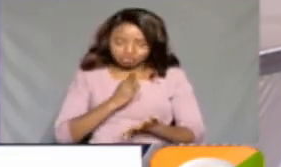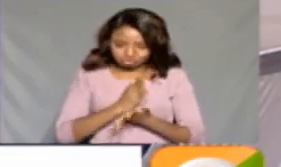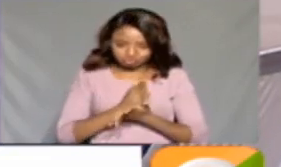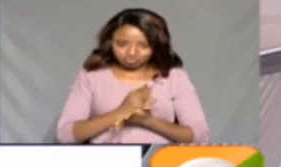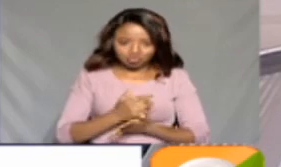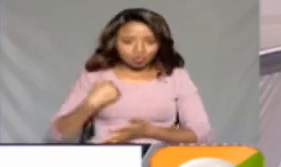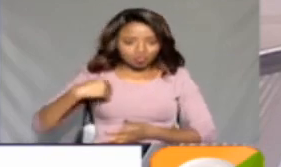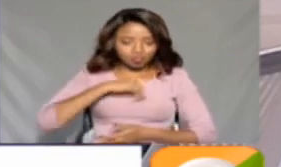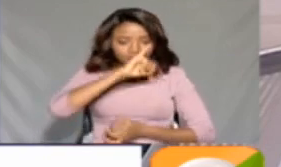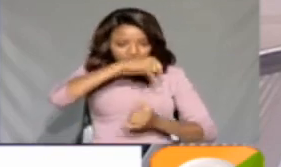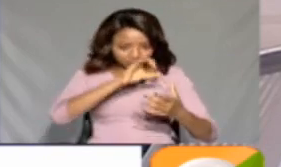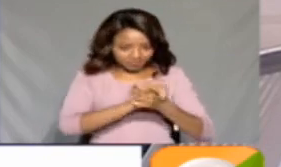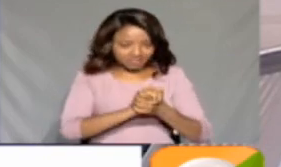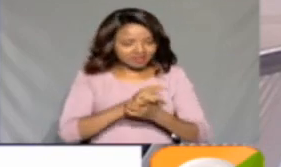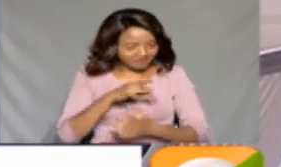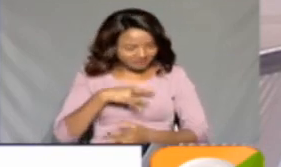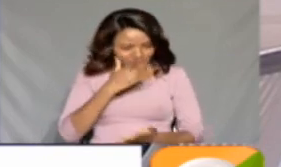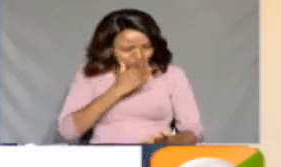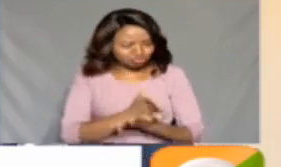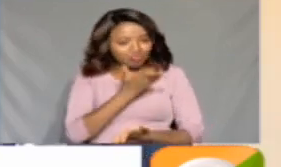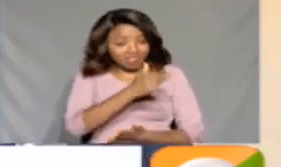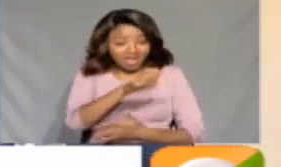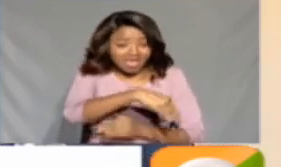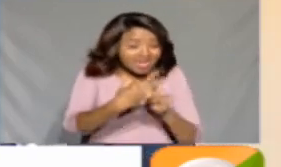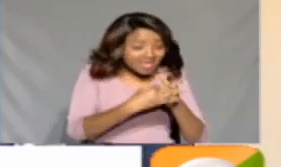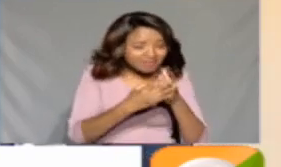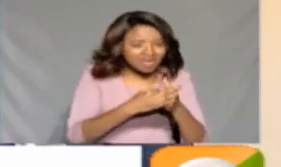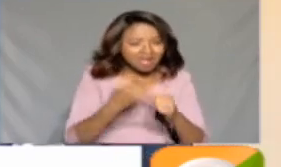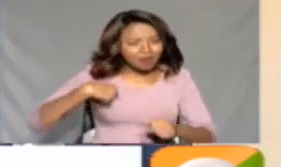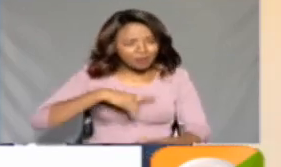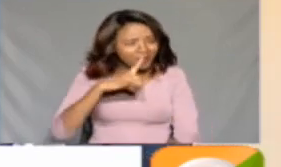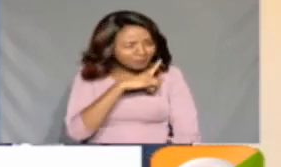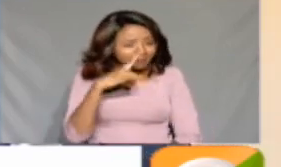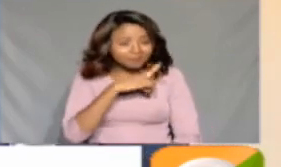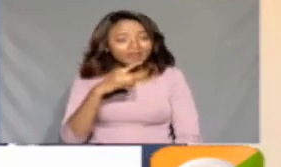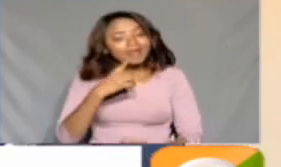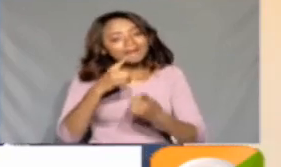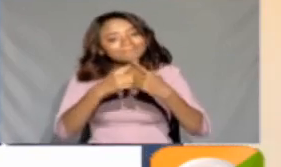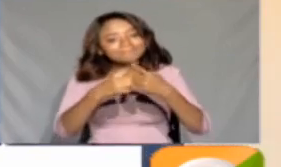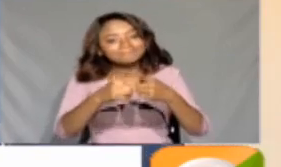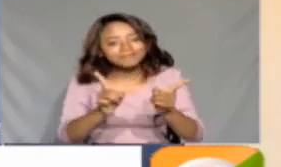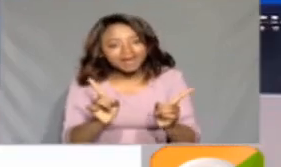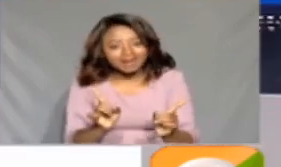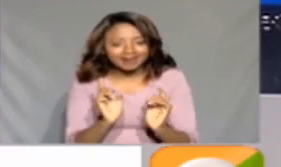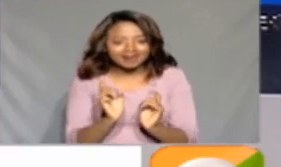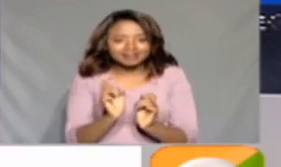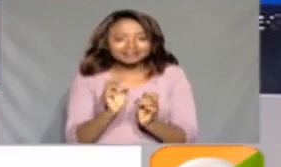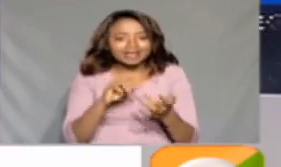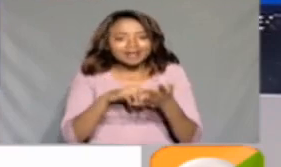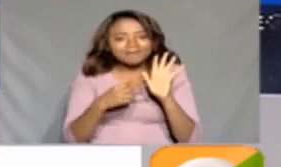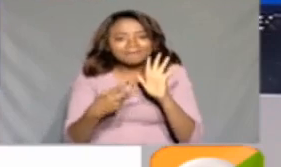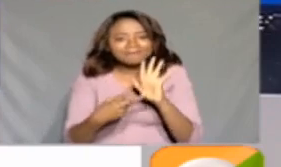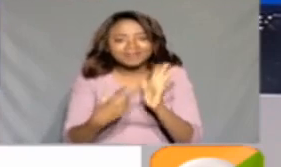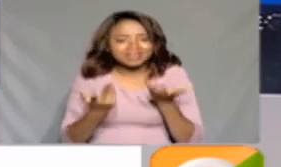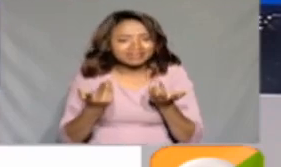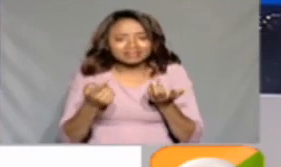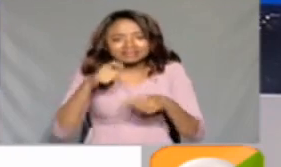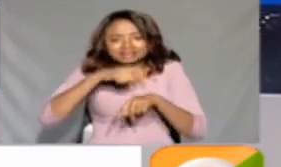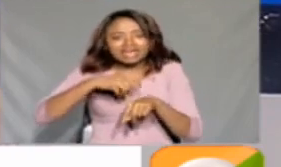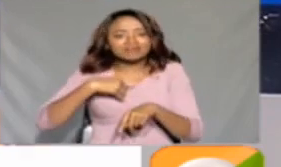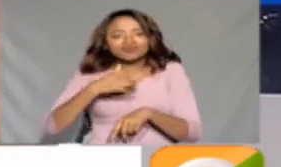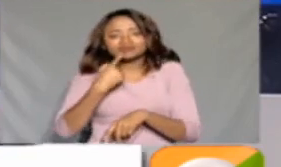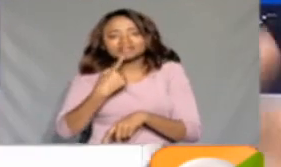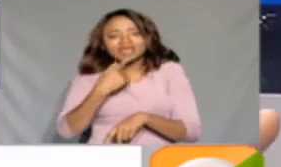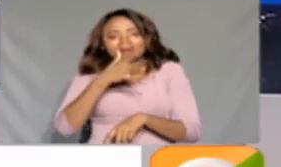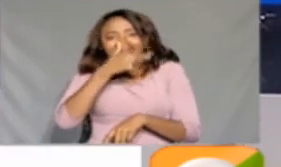competitive in Kibra. Fine. We do have a chance. If we didn't think so, we'd not put up a candidate. So isn't it not shooting yourself in the foot when you're allowing MPs